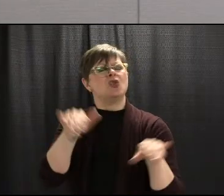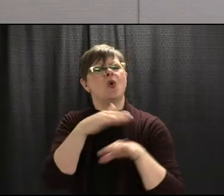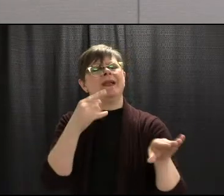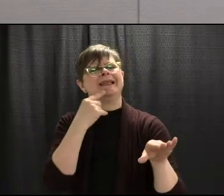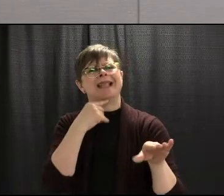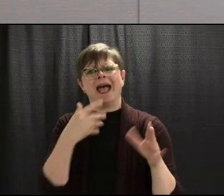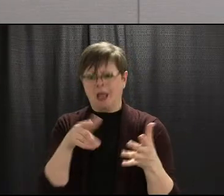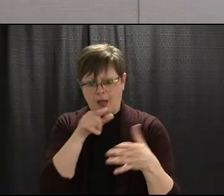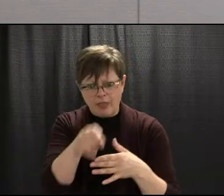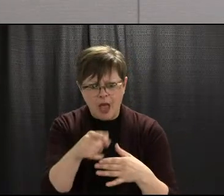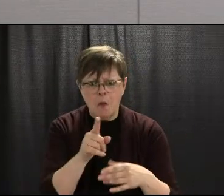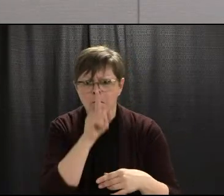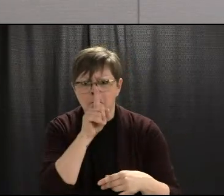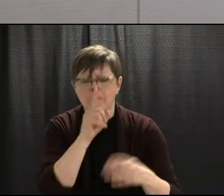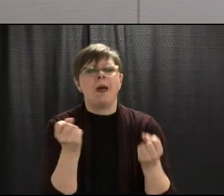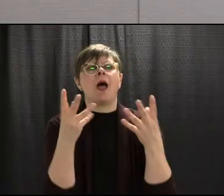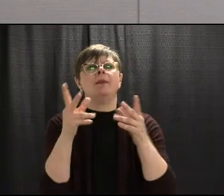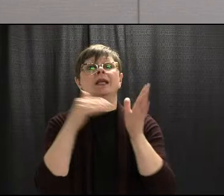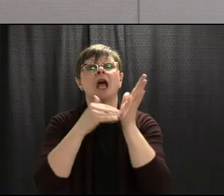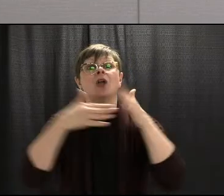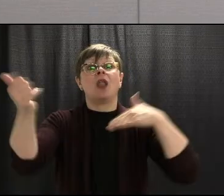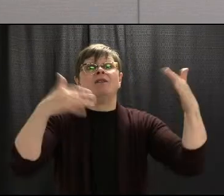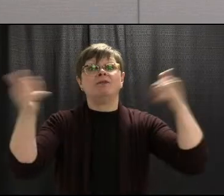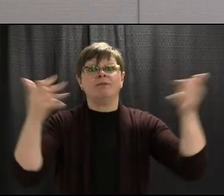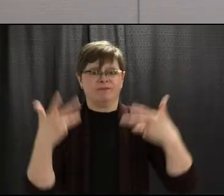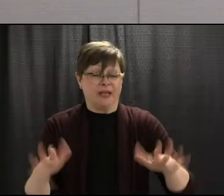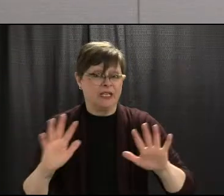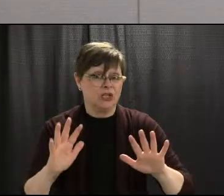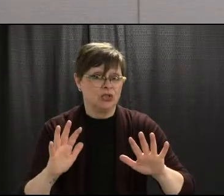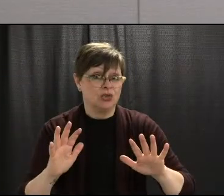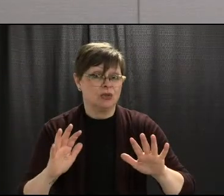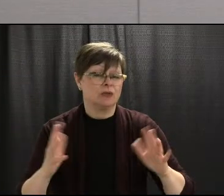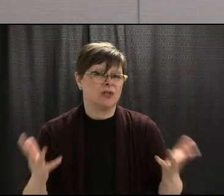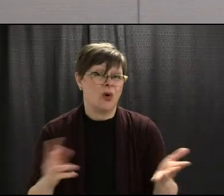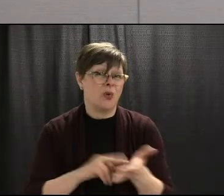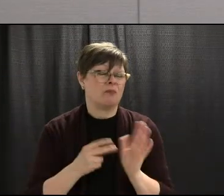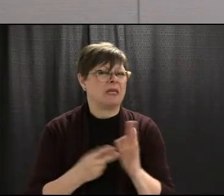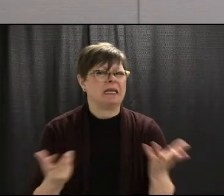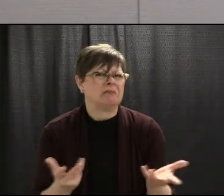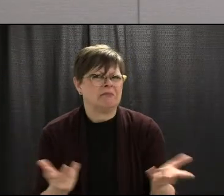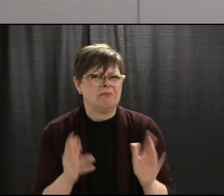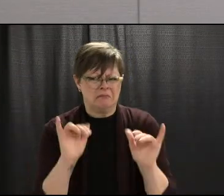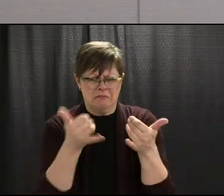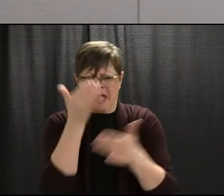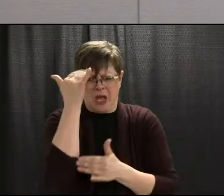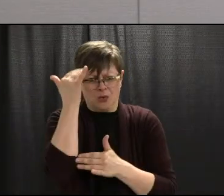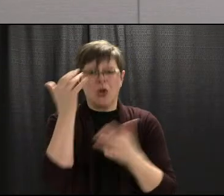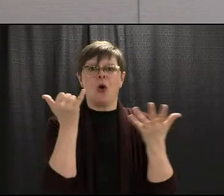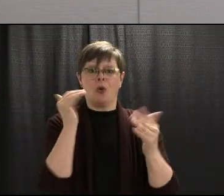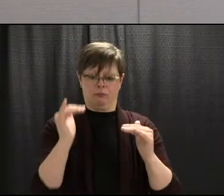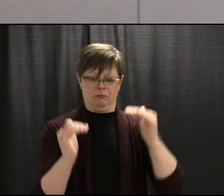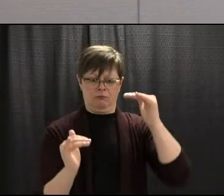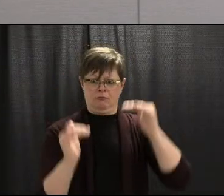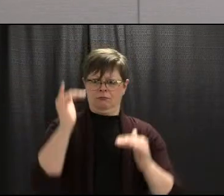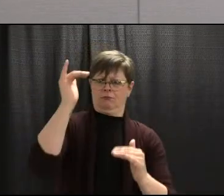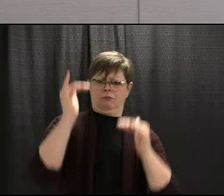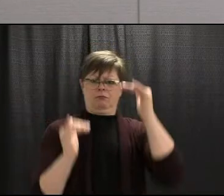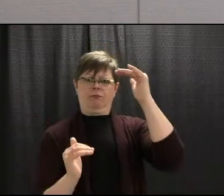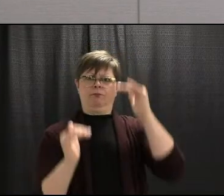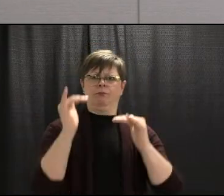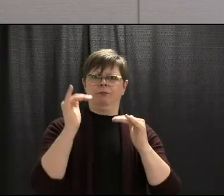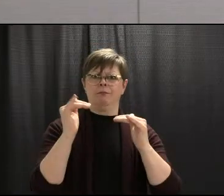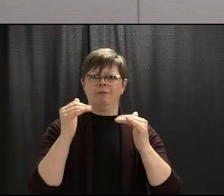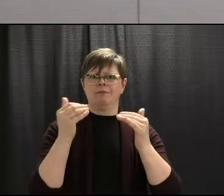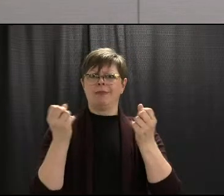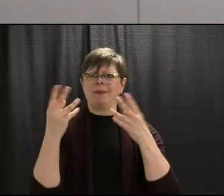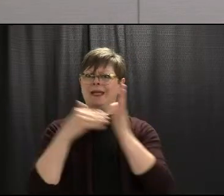time period, and you said that the goal is to tell residents how we're progressing. How do we know how we're progressing if we don't know how many doctors and nurses have left in